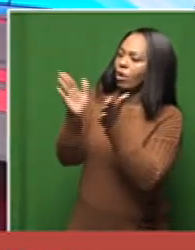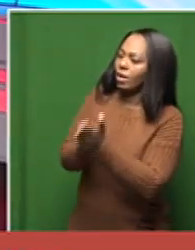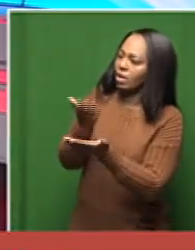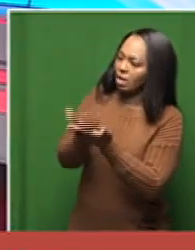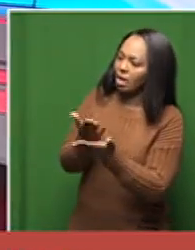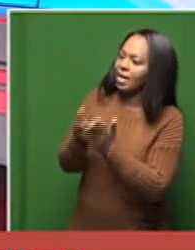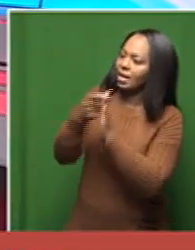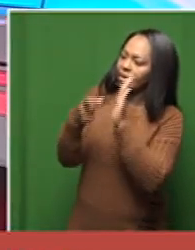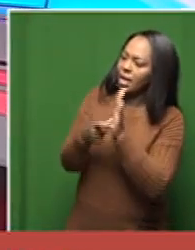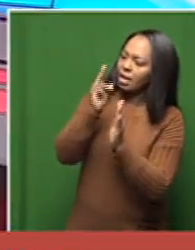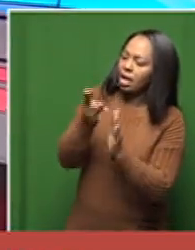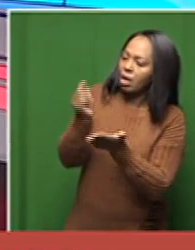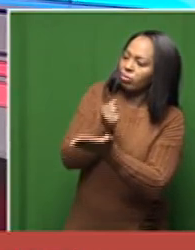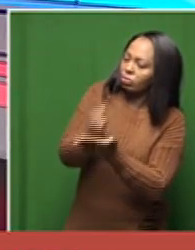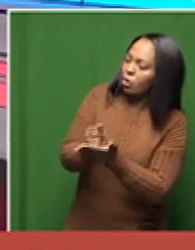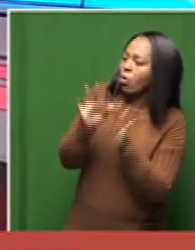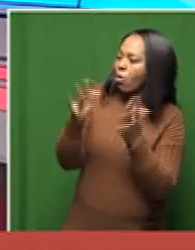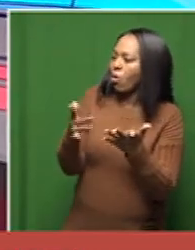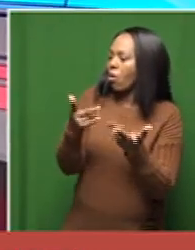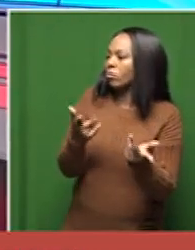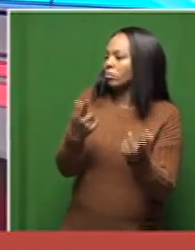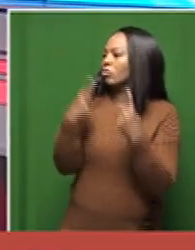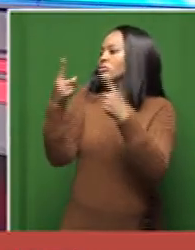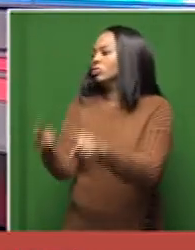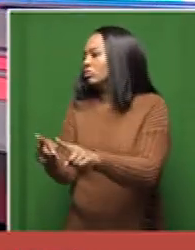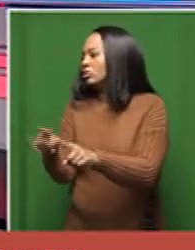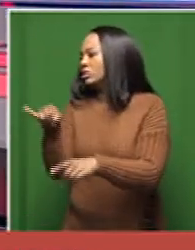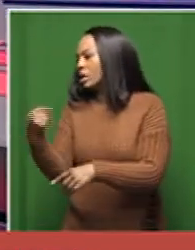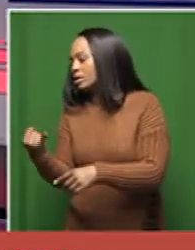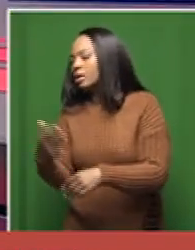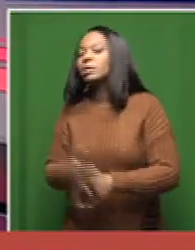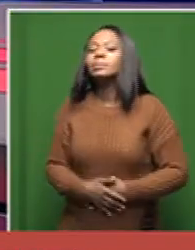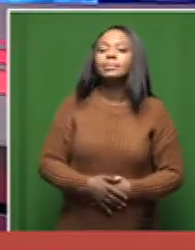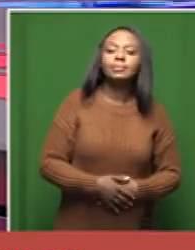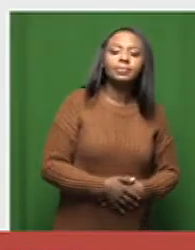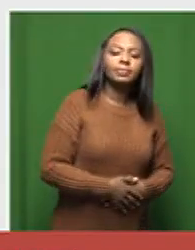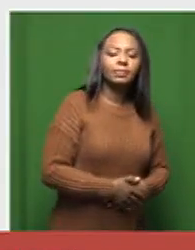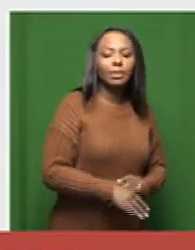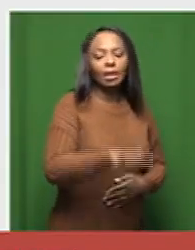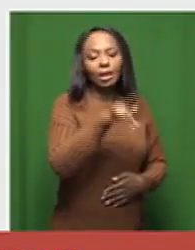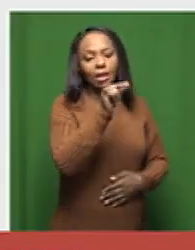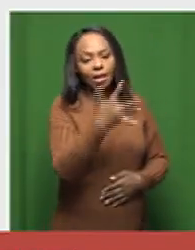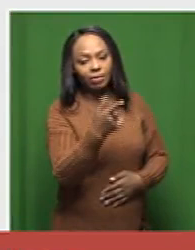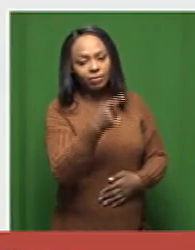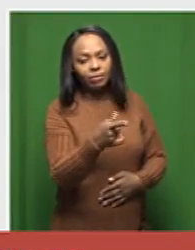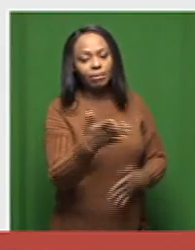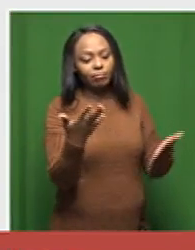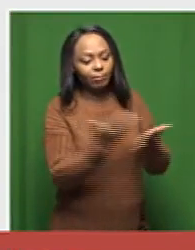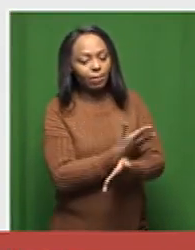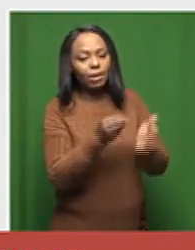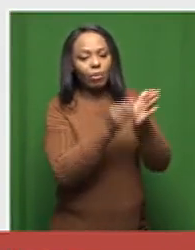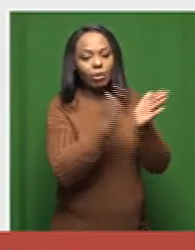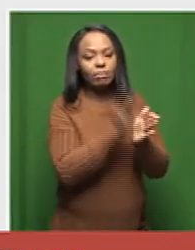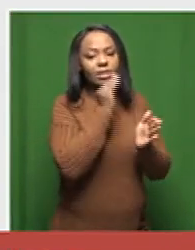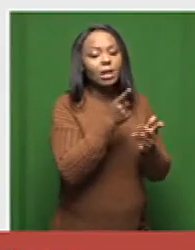reschedule, or what happens? Can you just show up? So if you miss an appointment, the system will be aware that you didn't